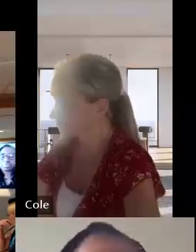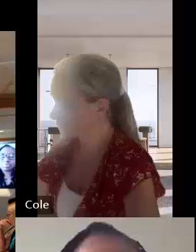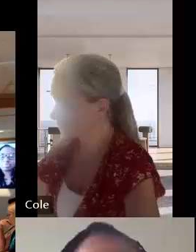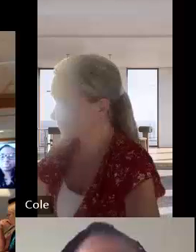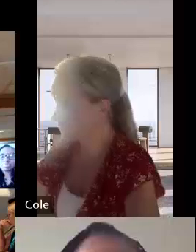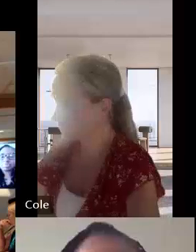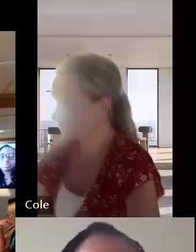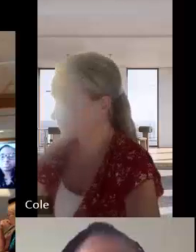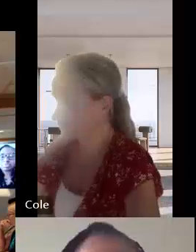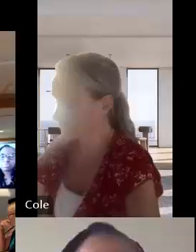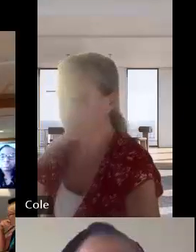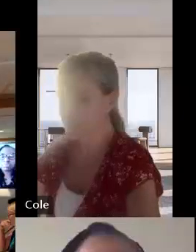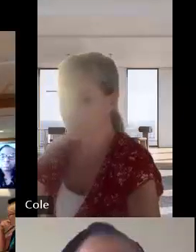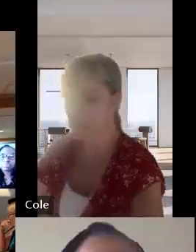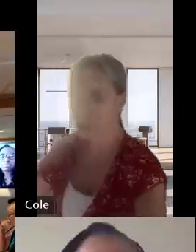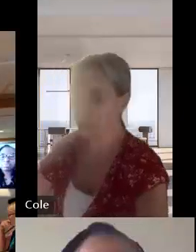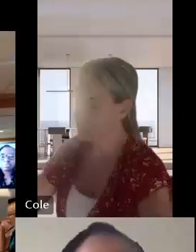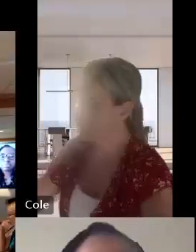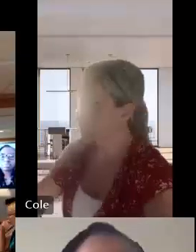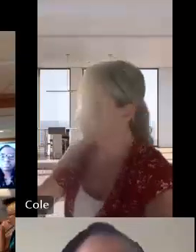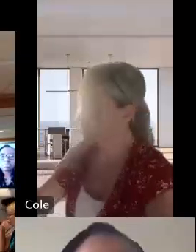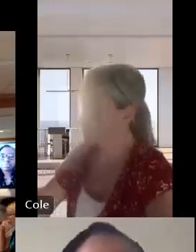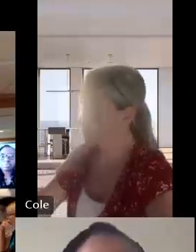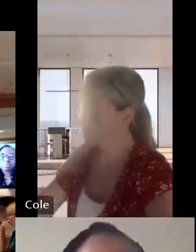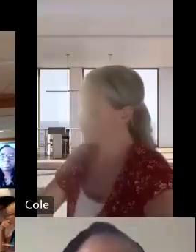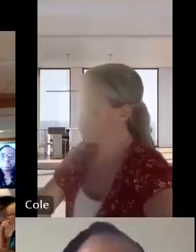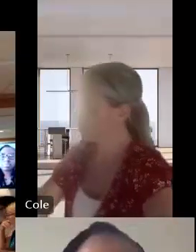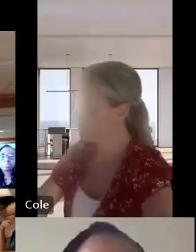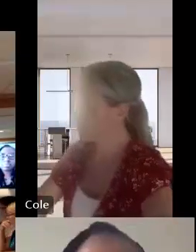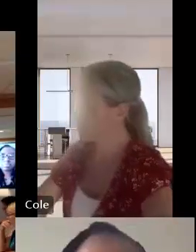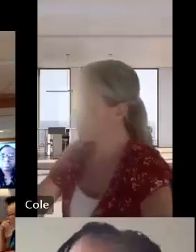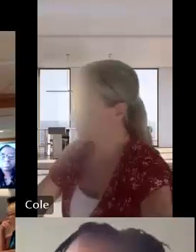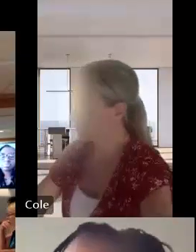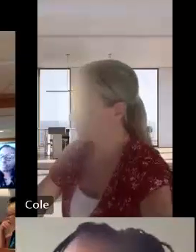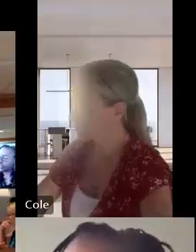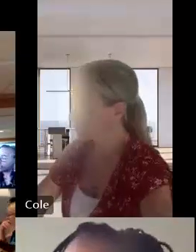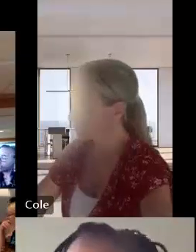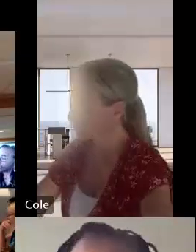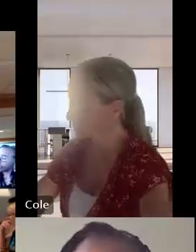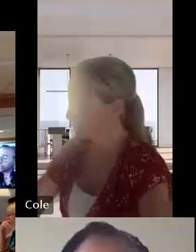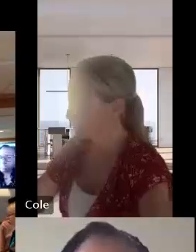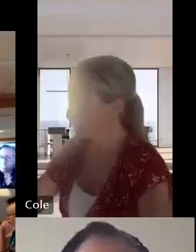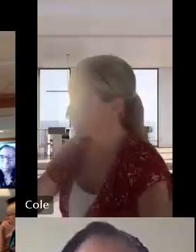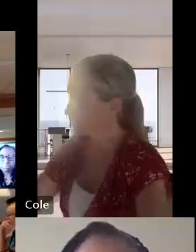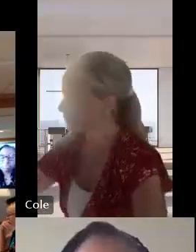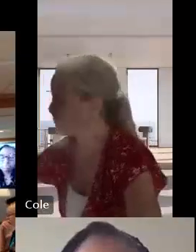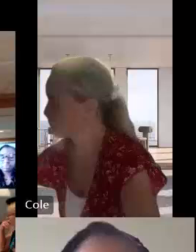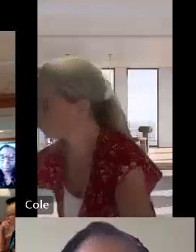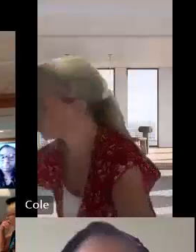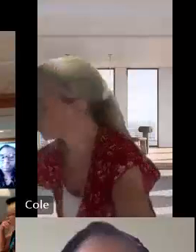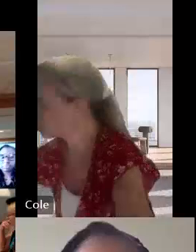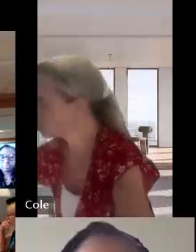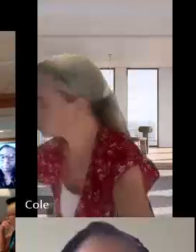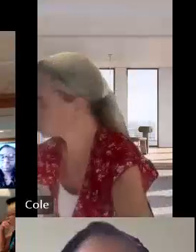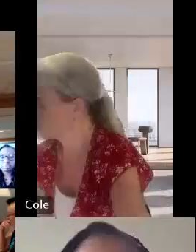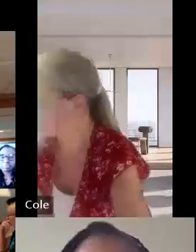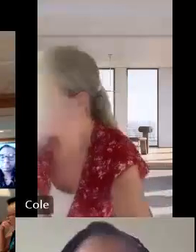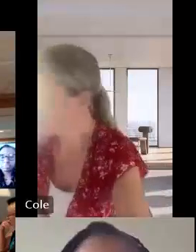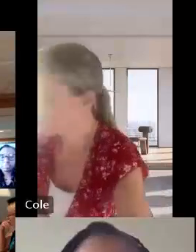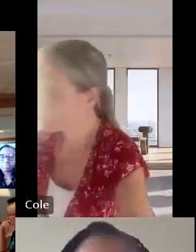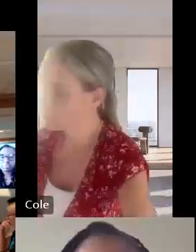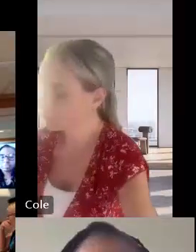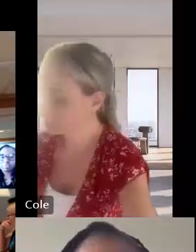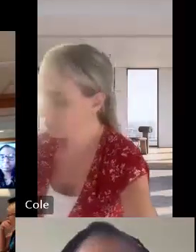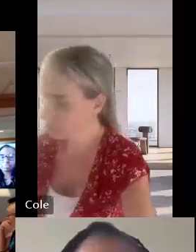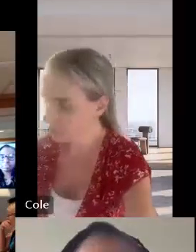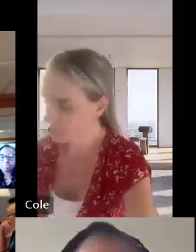there any thought of at least bringing on make requests of coaches to support these other students that